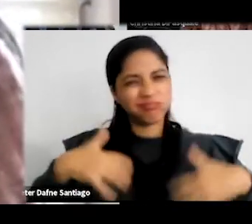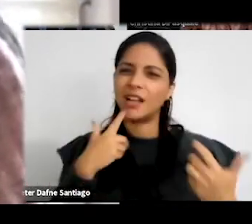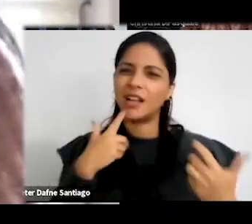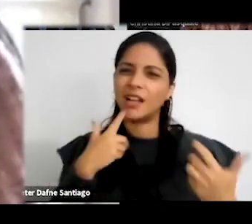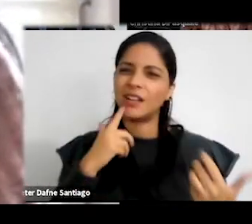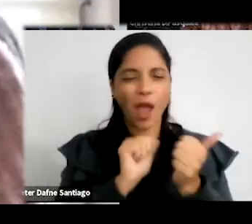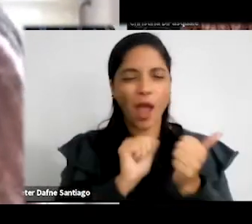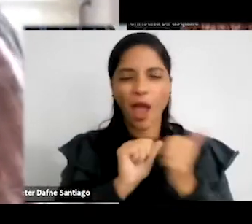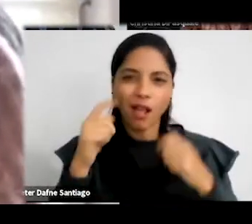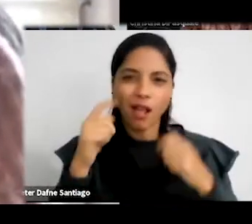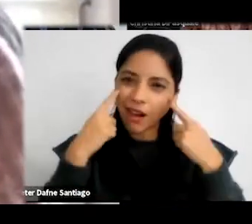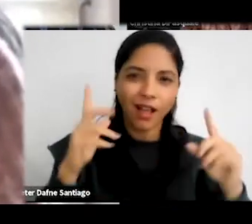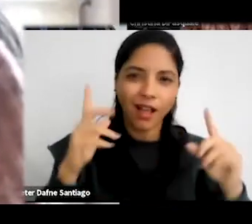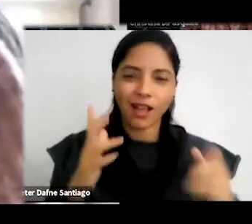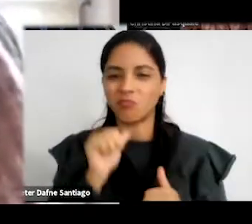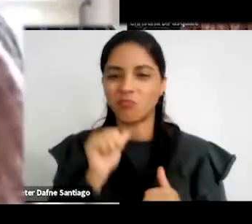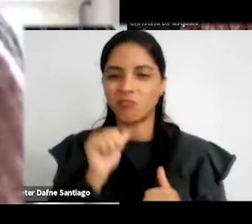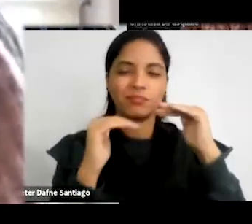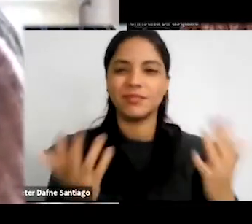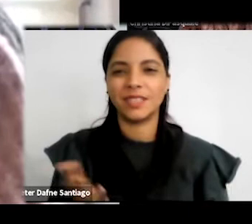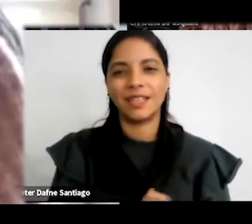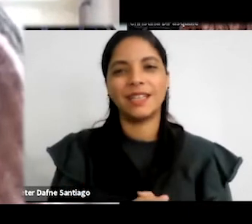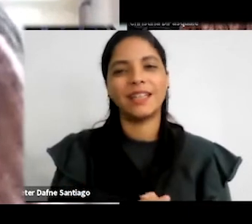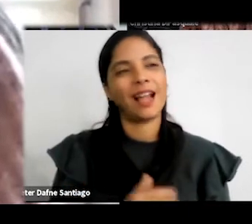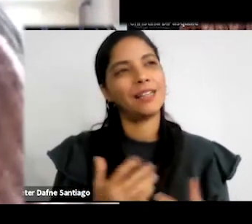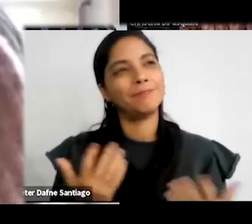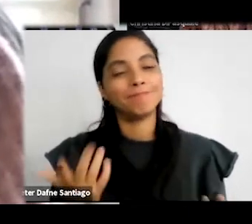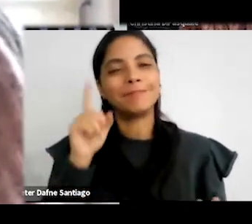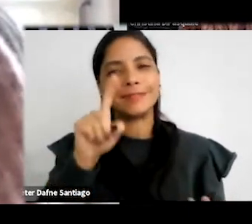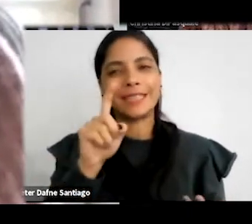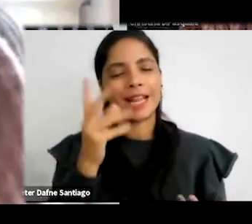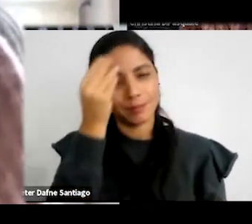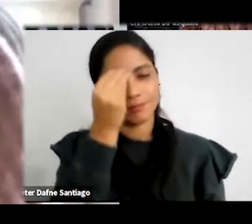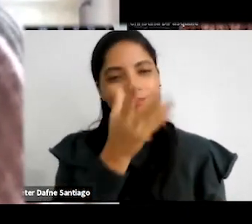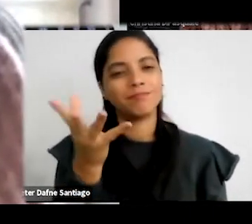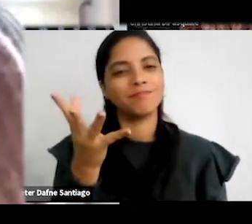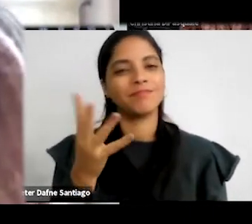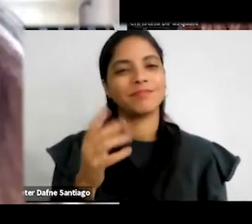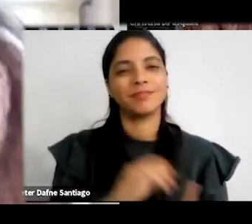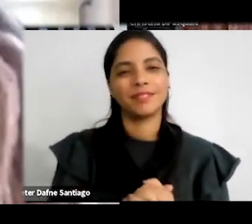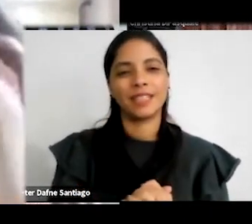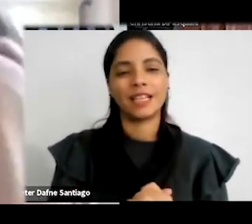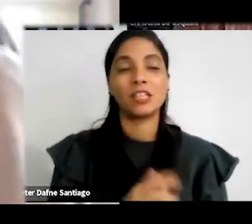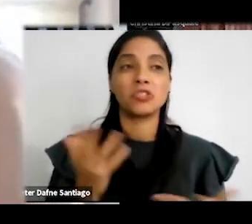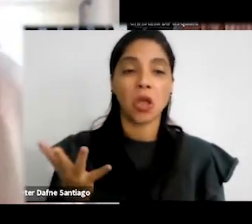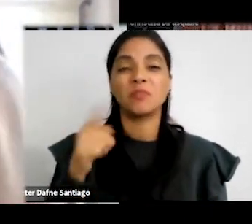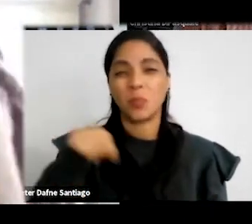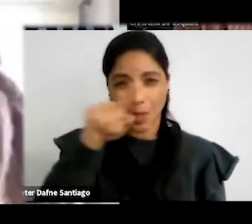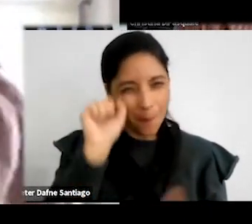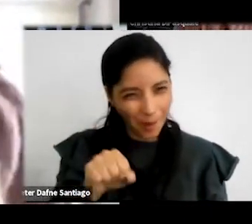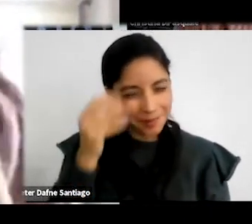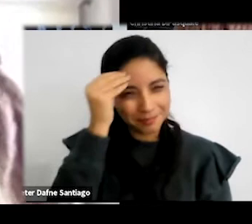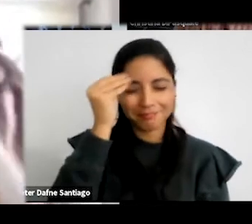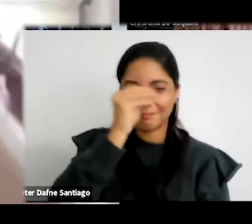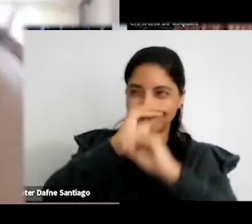Latino, Puerto Rican, or Spanish-speaking audiences in it. So you can just imagine really the impact that it had